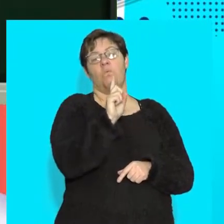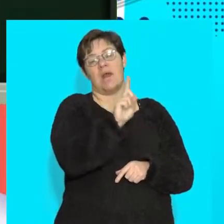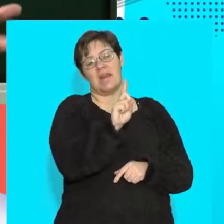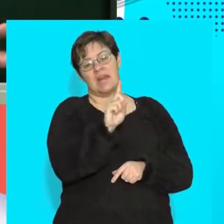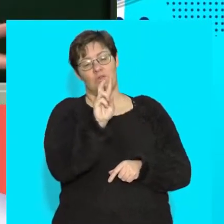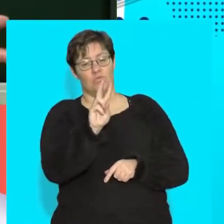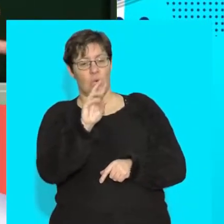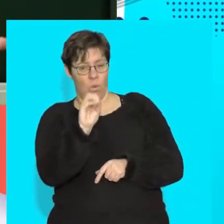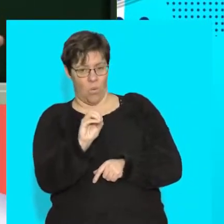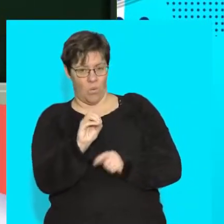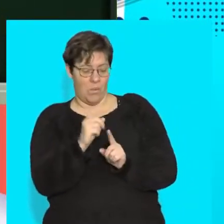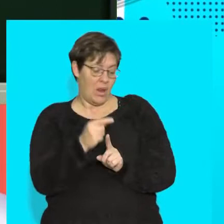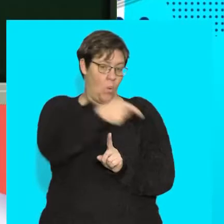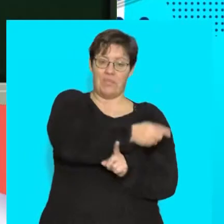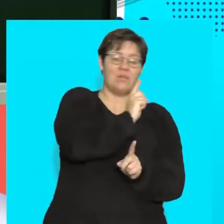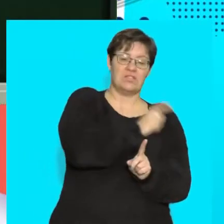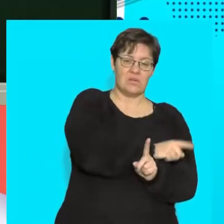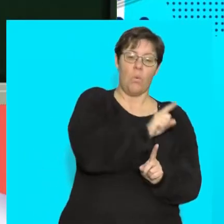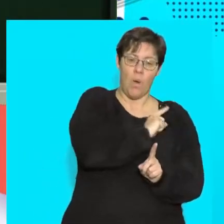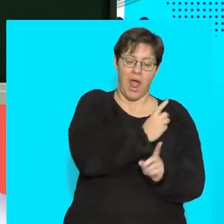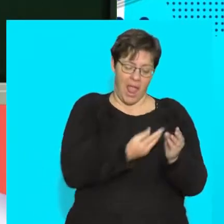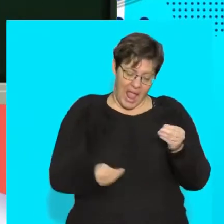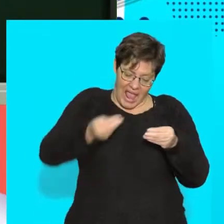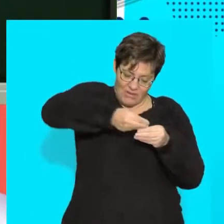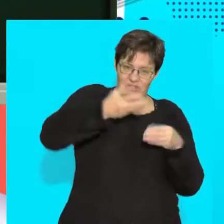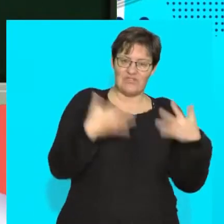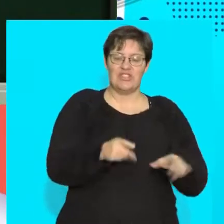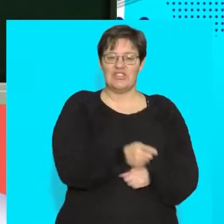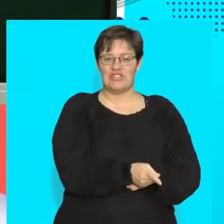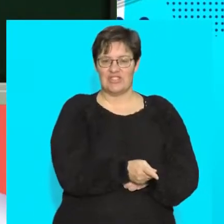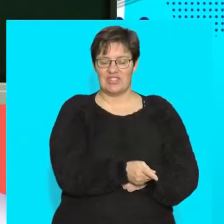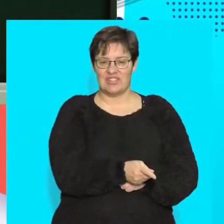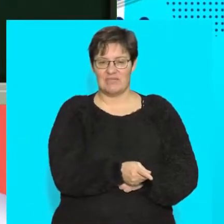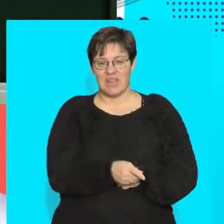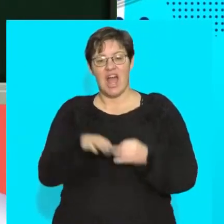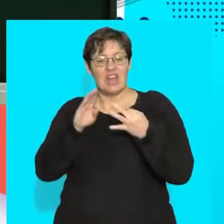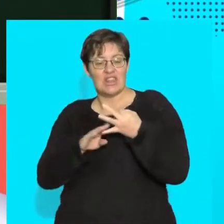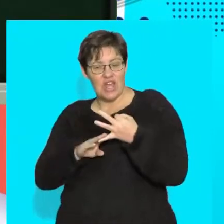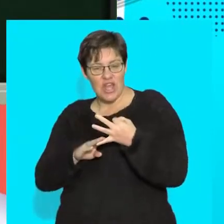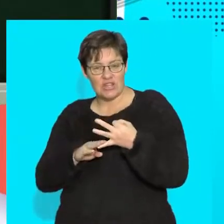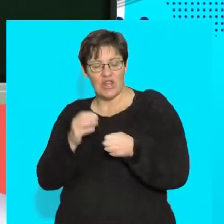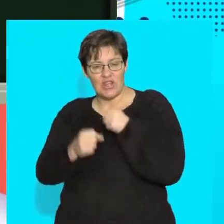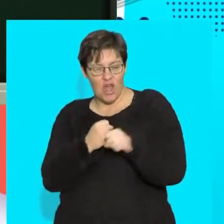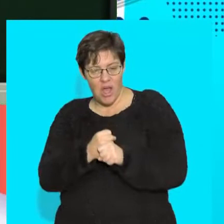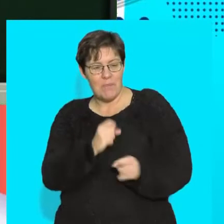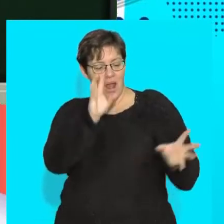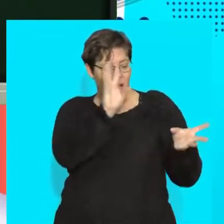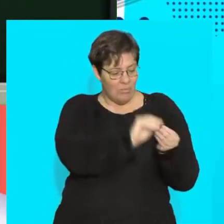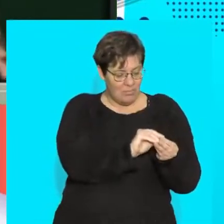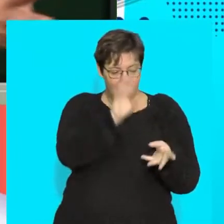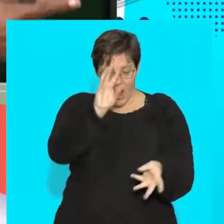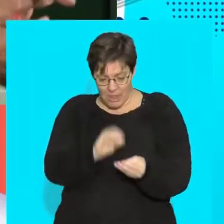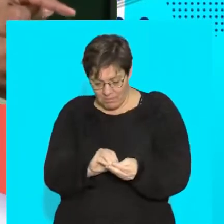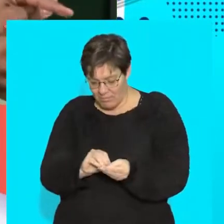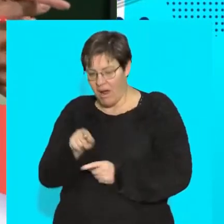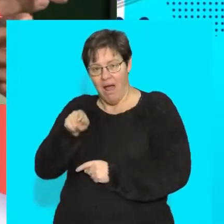the initial amount you started with, right? Even the third year, you're going to get 12% of what you have for